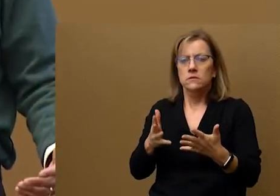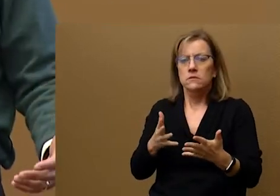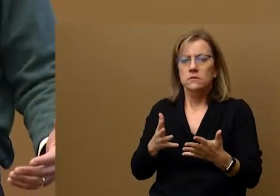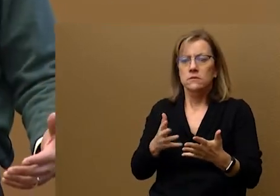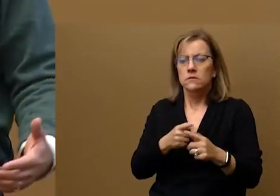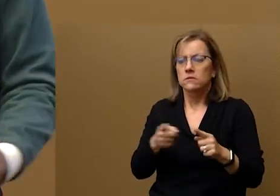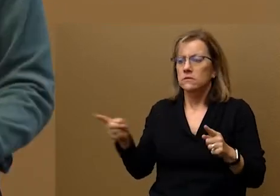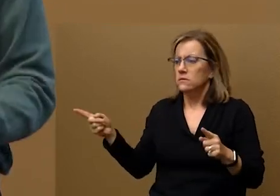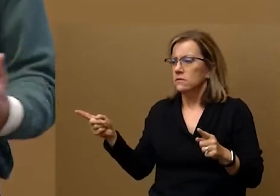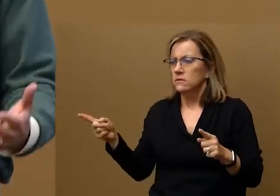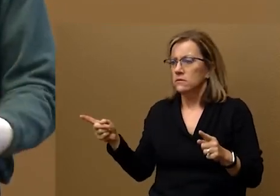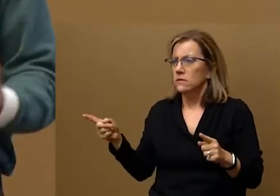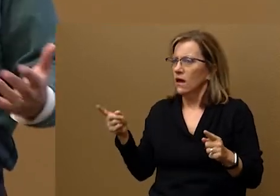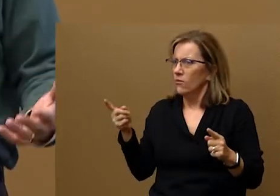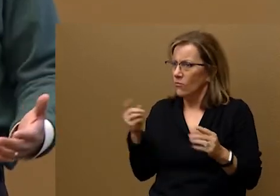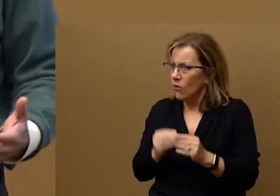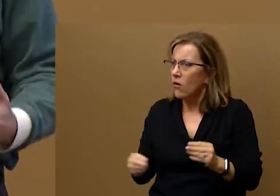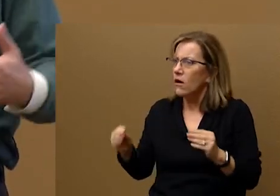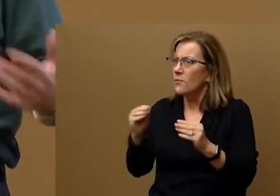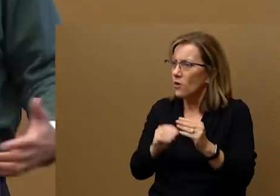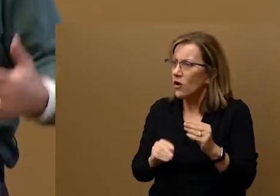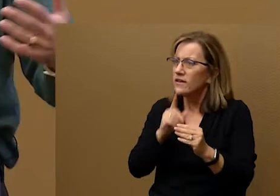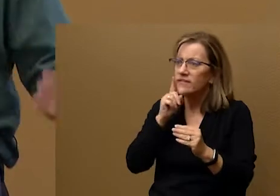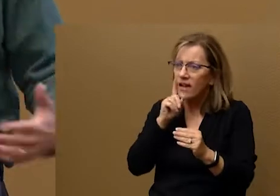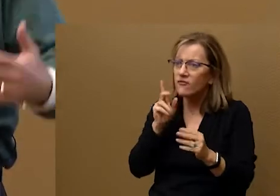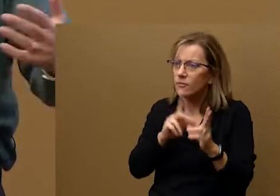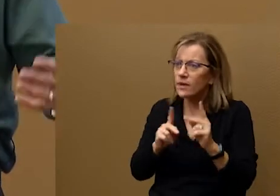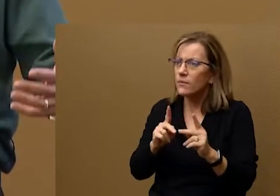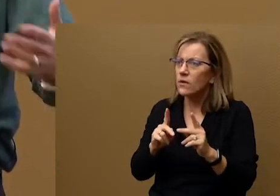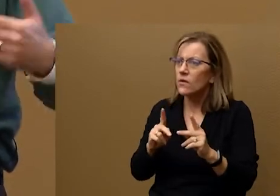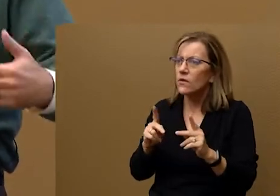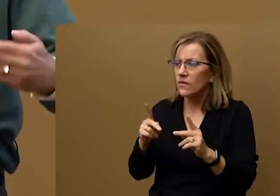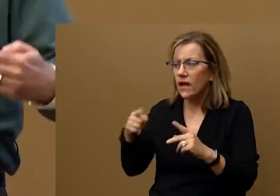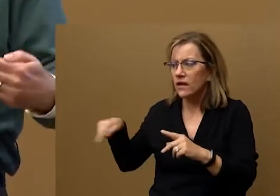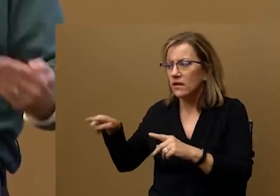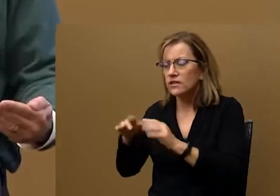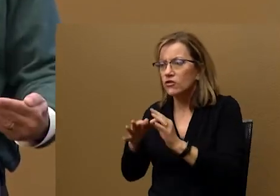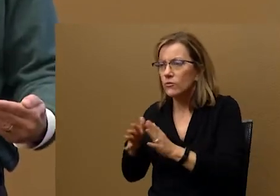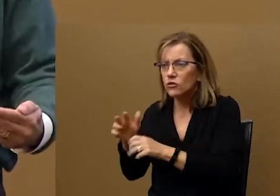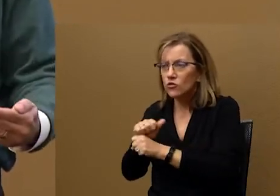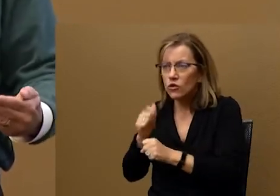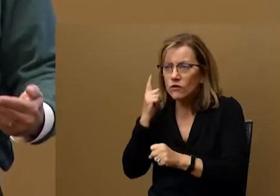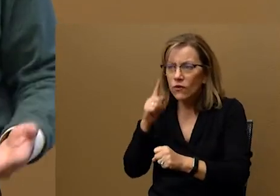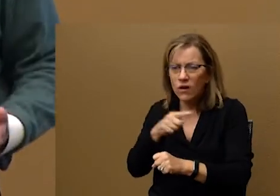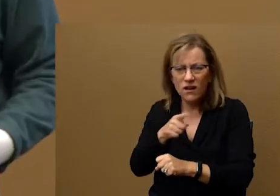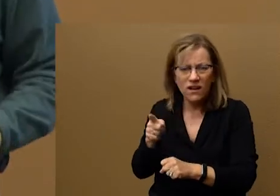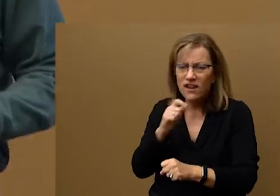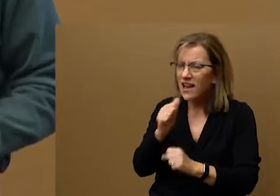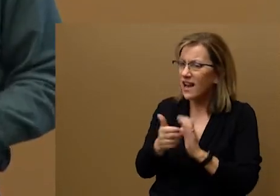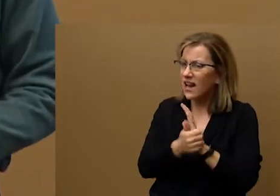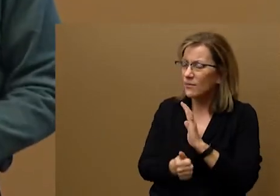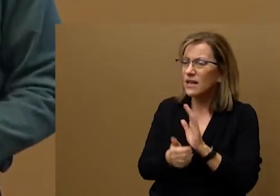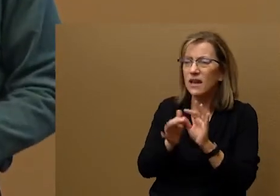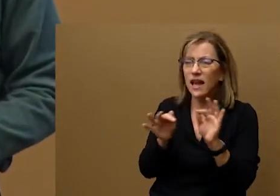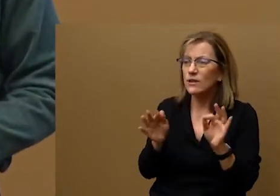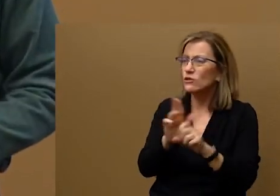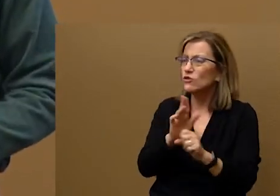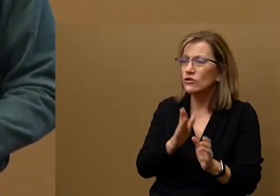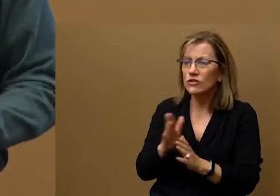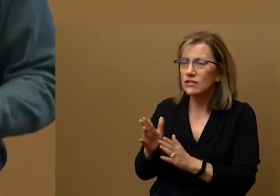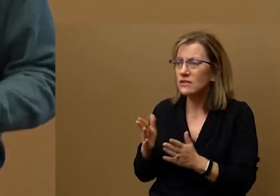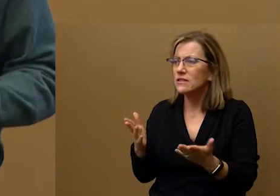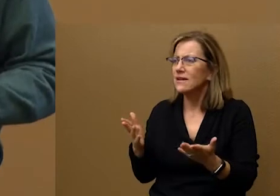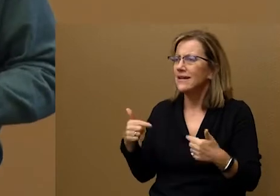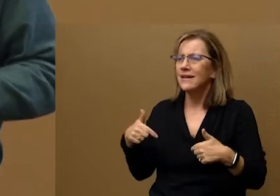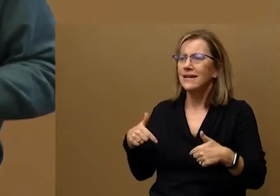goodness, most of the deaf people, a larger and larger percentage of the deaf people we're interpreting for, are actually not competent language